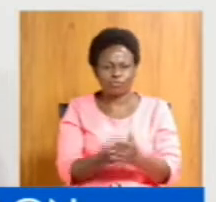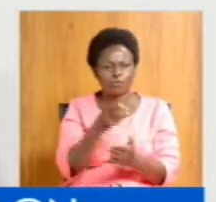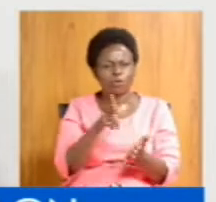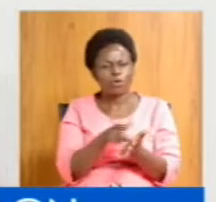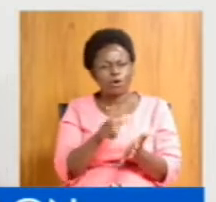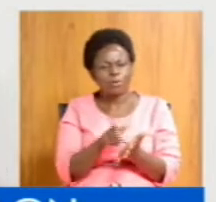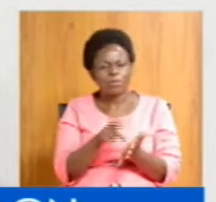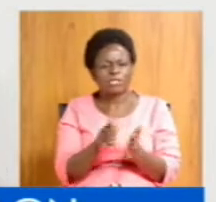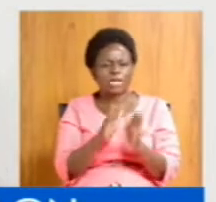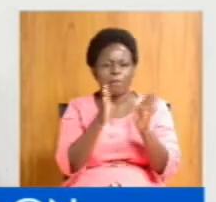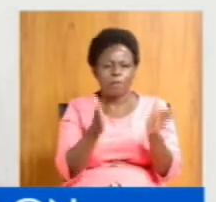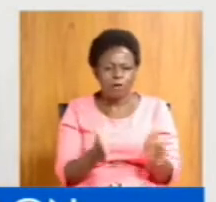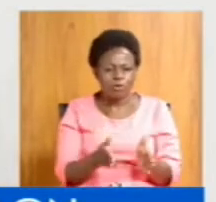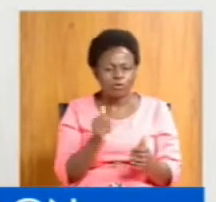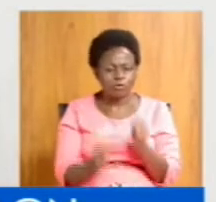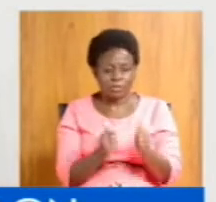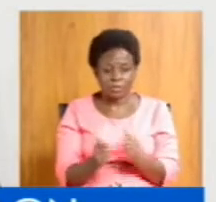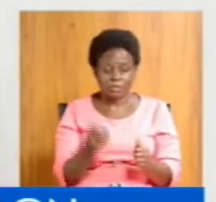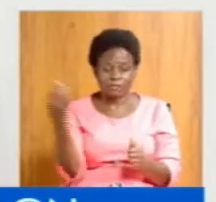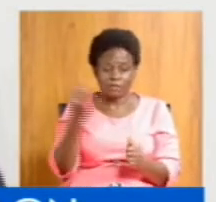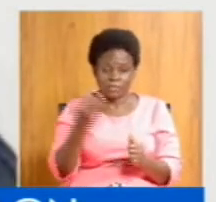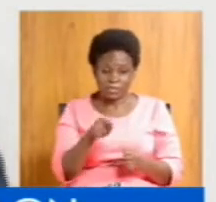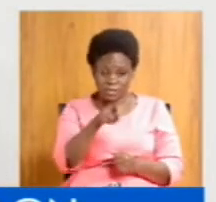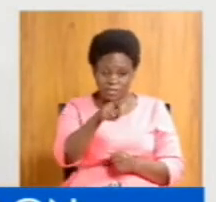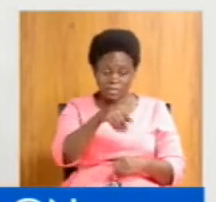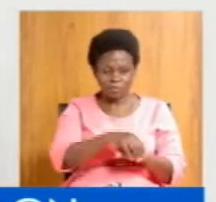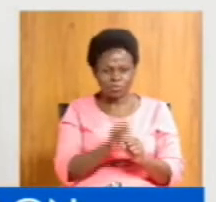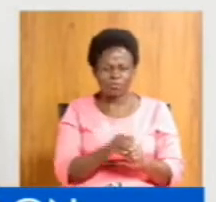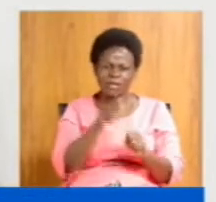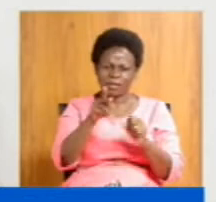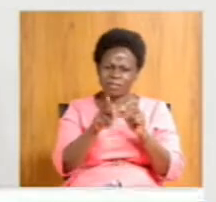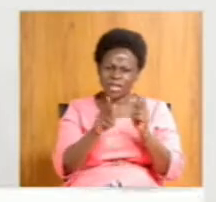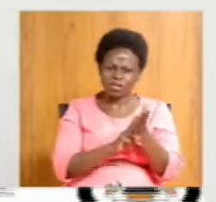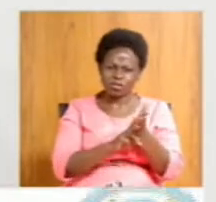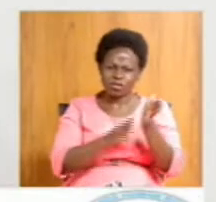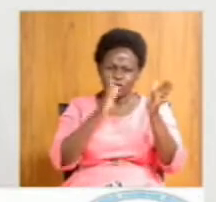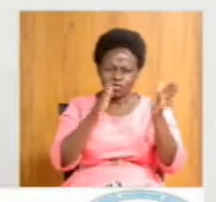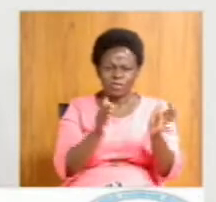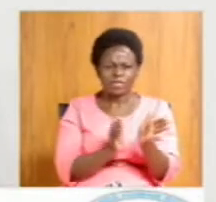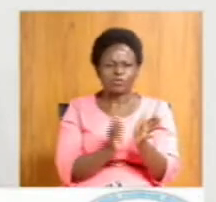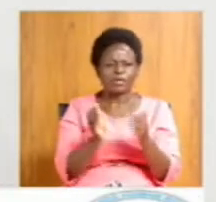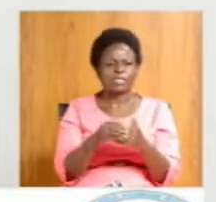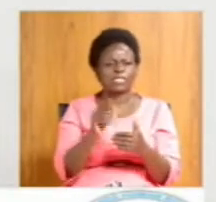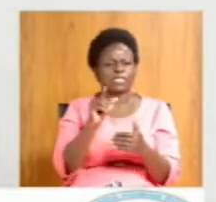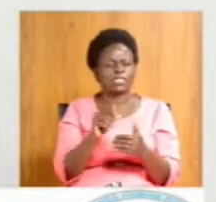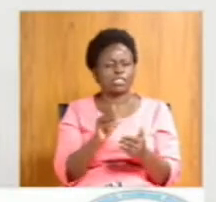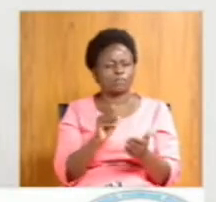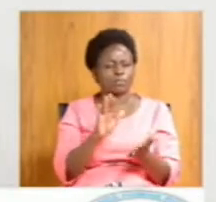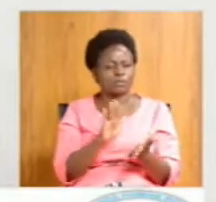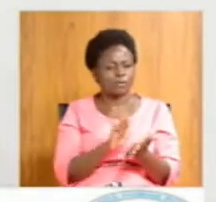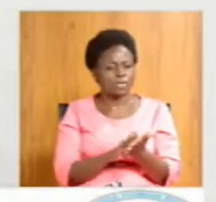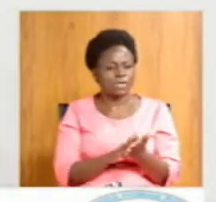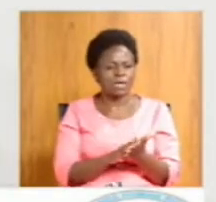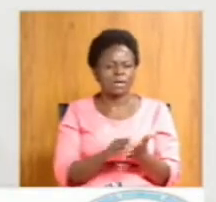pricing models that facilitate them to make their consumers to access even cheaper data. As we speak now,